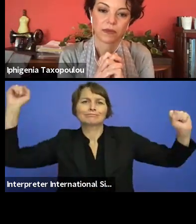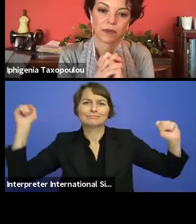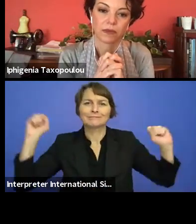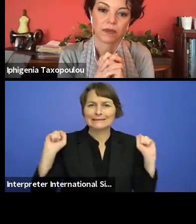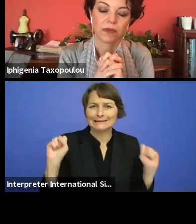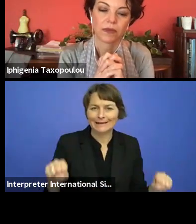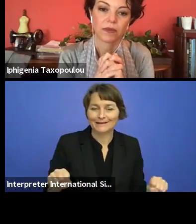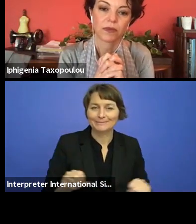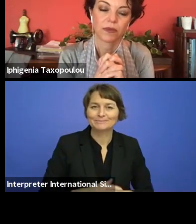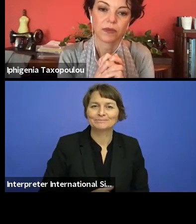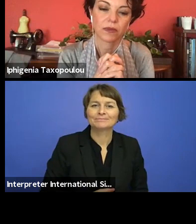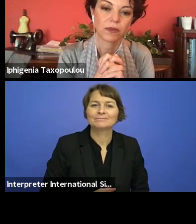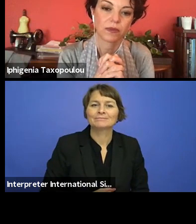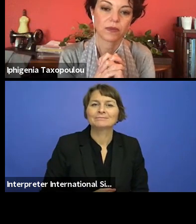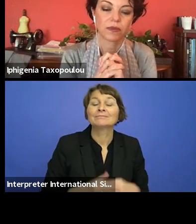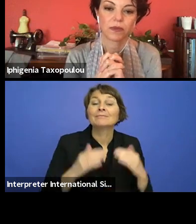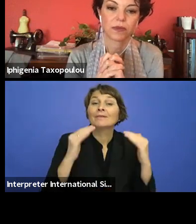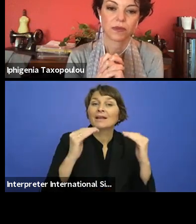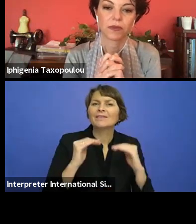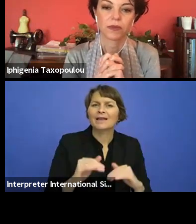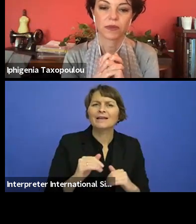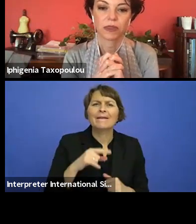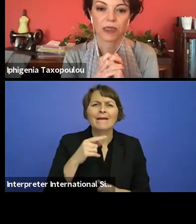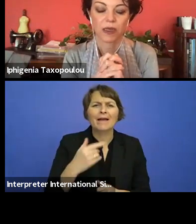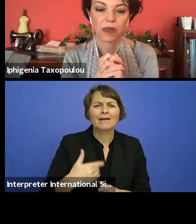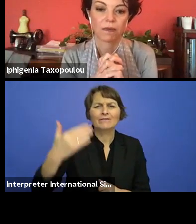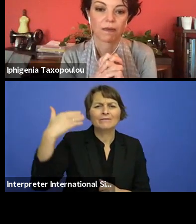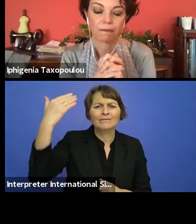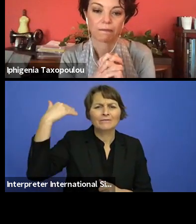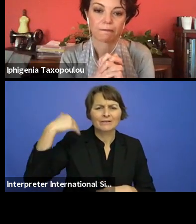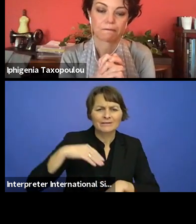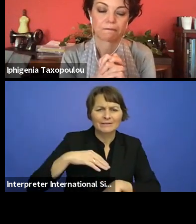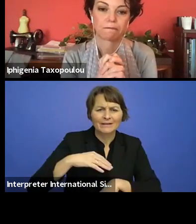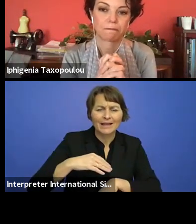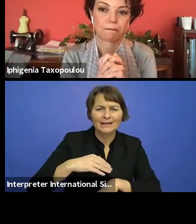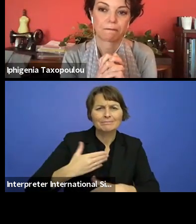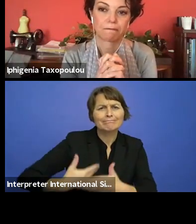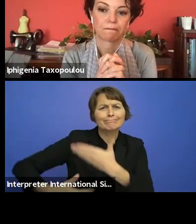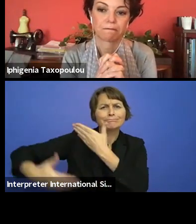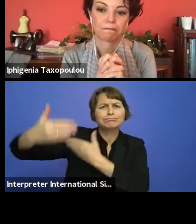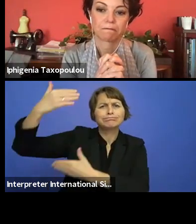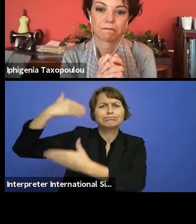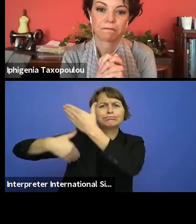there is this thought, like, for instance, in terrorist times, everybody understands that his